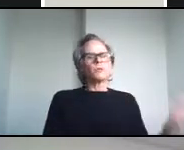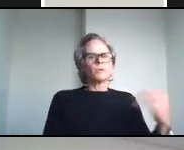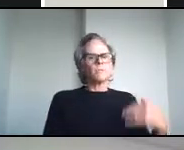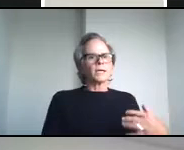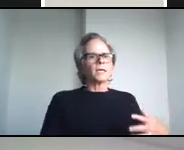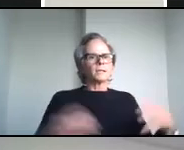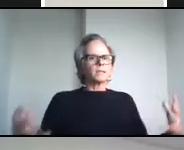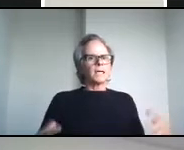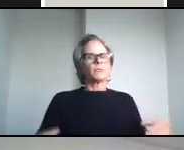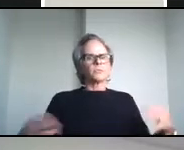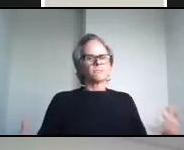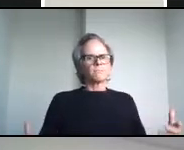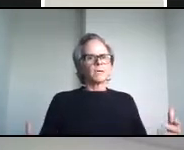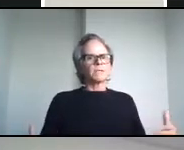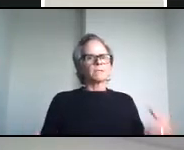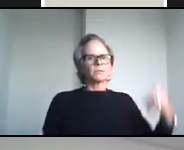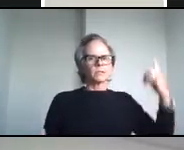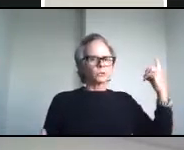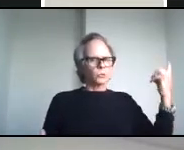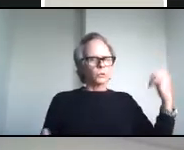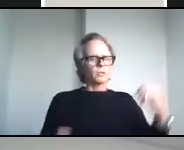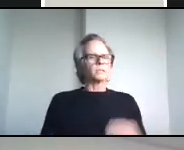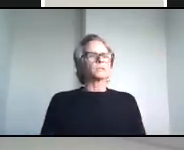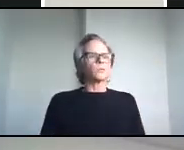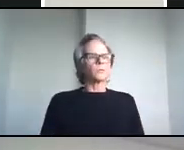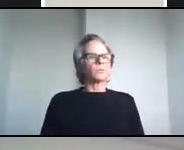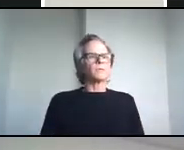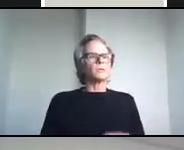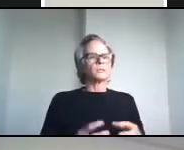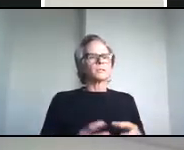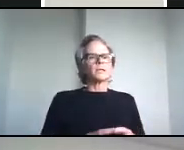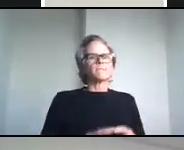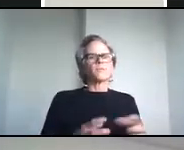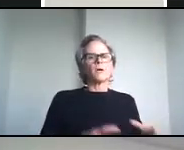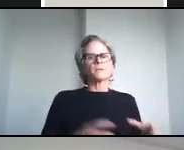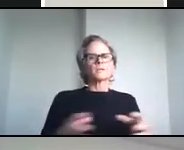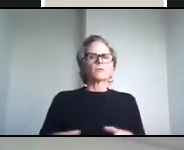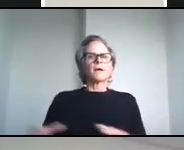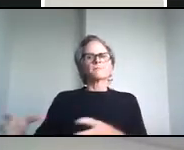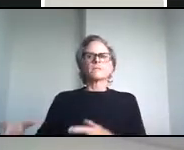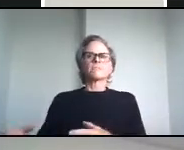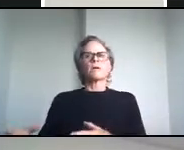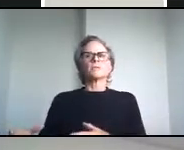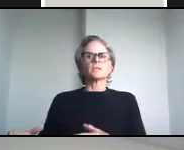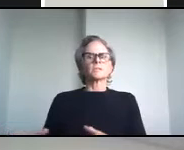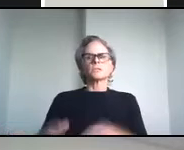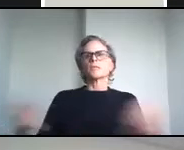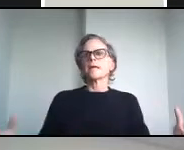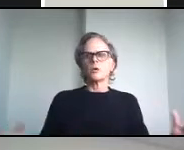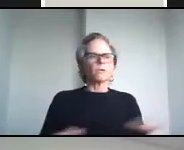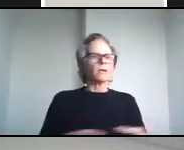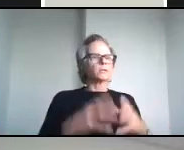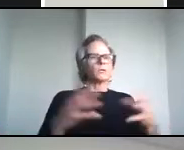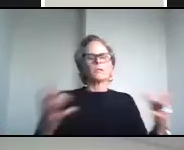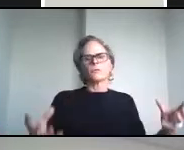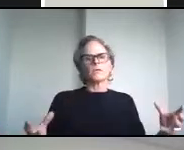as well, you can bring in the tables, the flip-top tables that are stored in that storeroom, and you can set it up for arts and crafts and projects, such as a